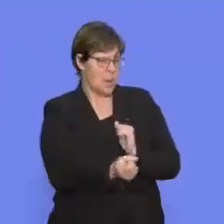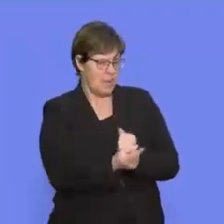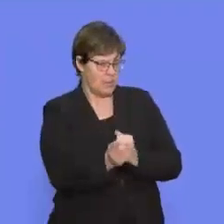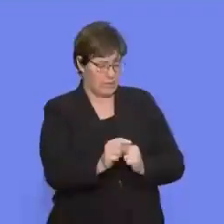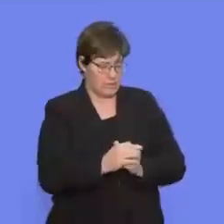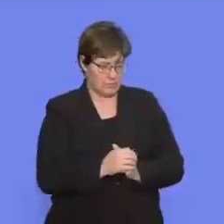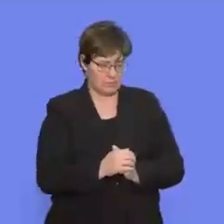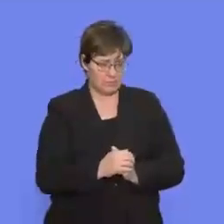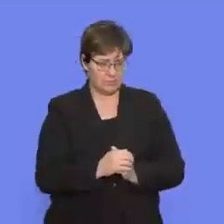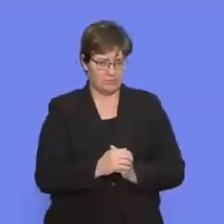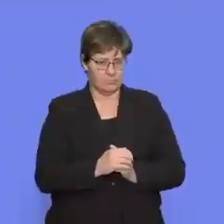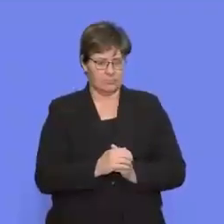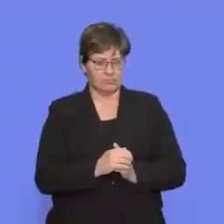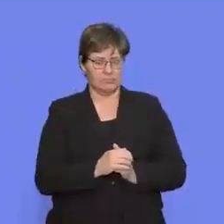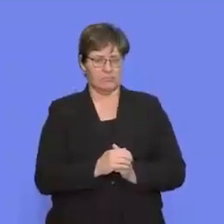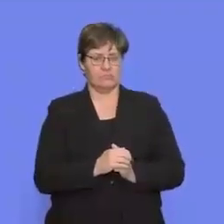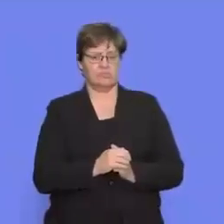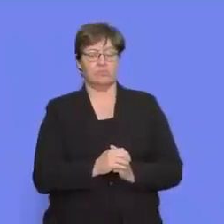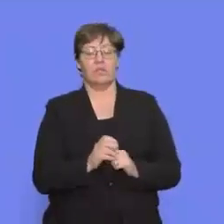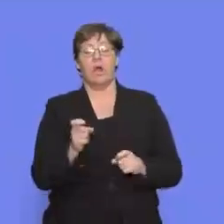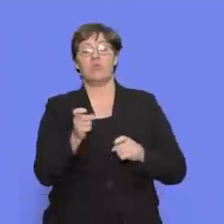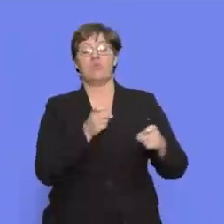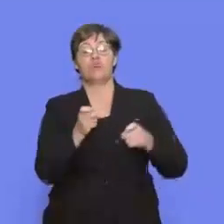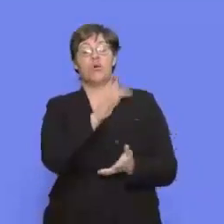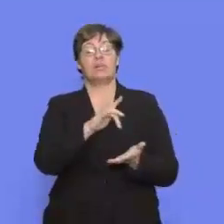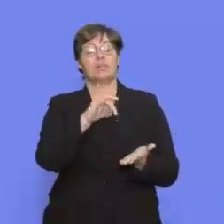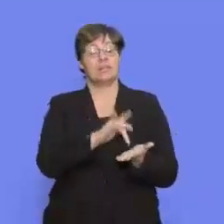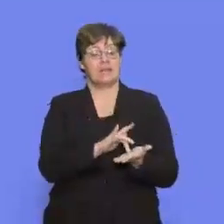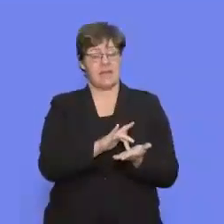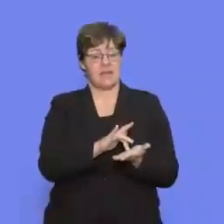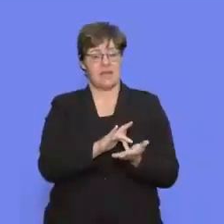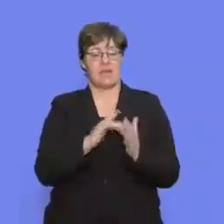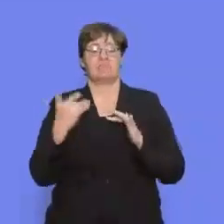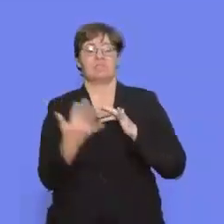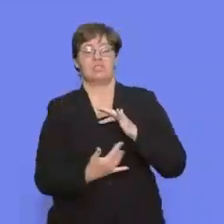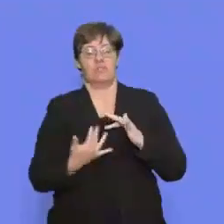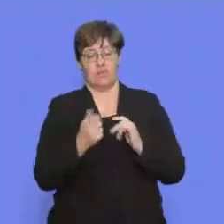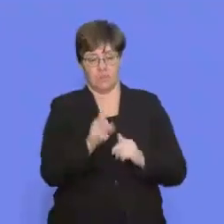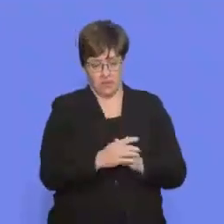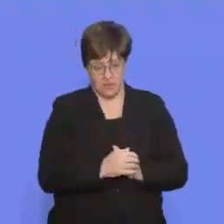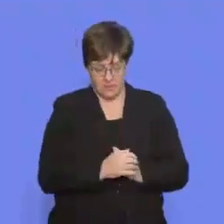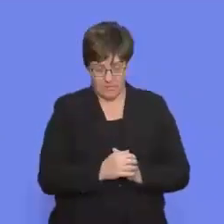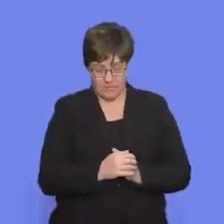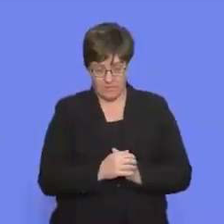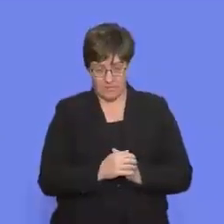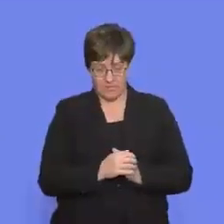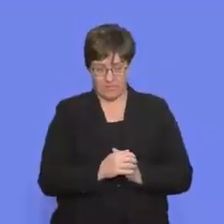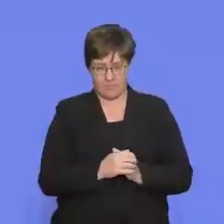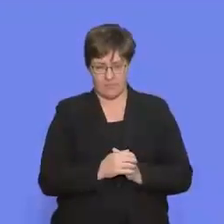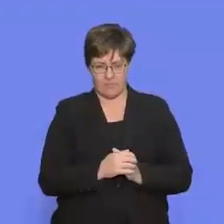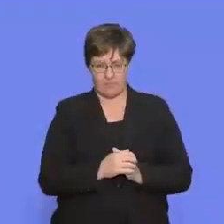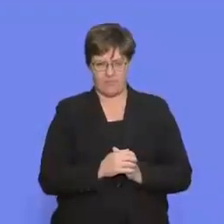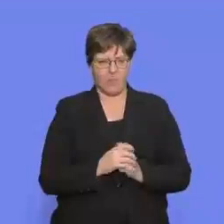Then the control center will be stimulated. What is going to happen after